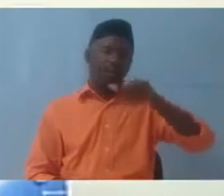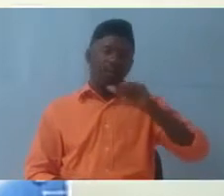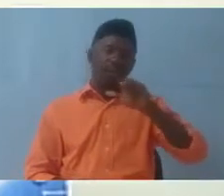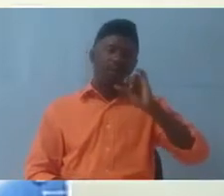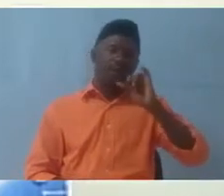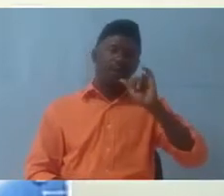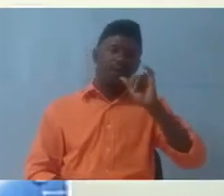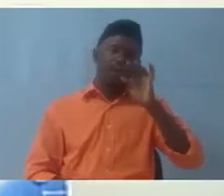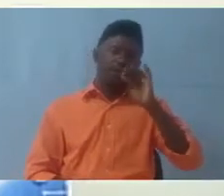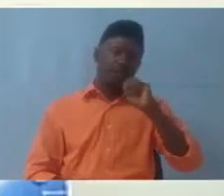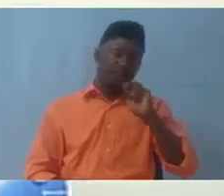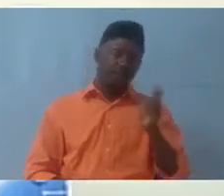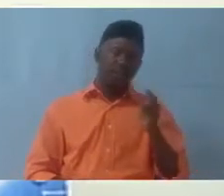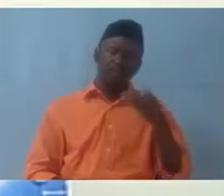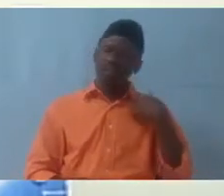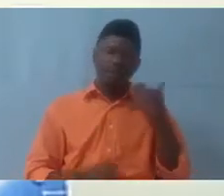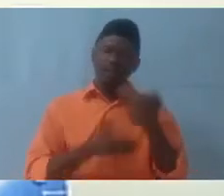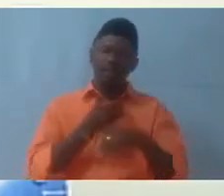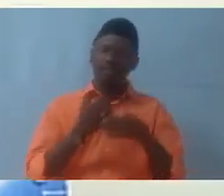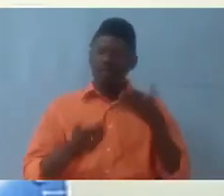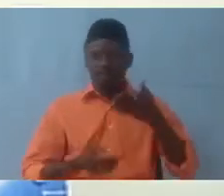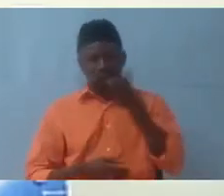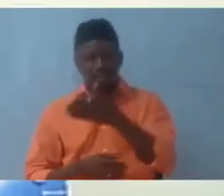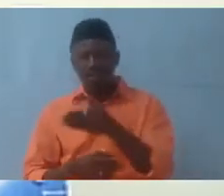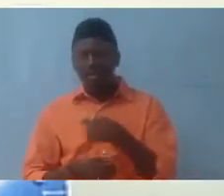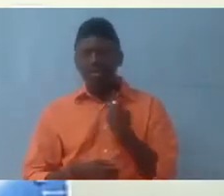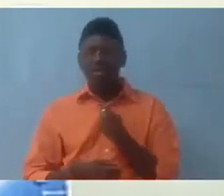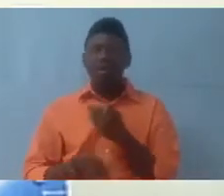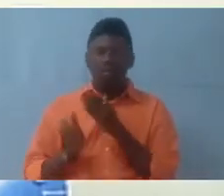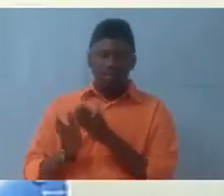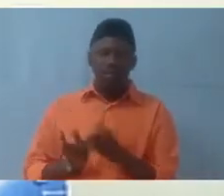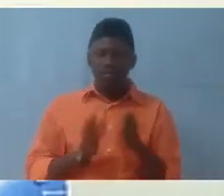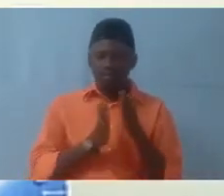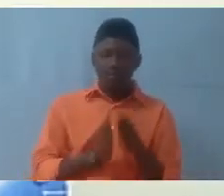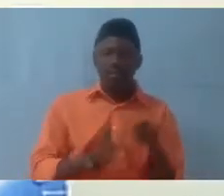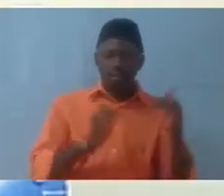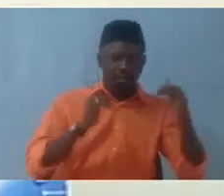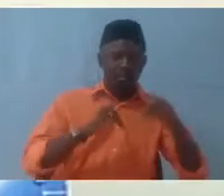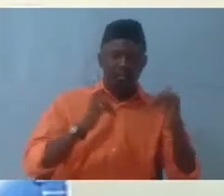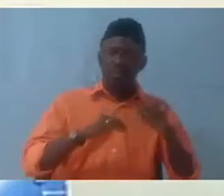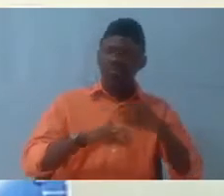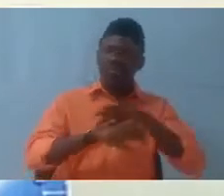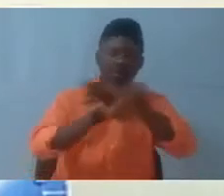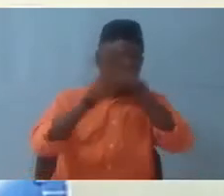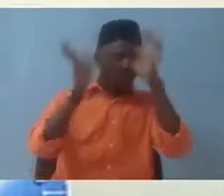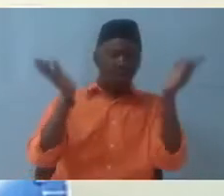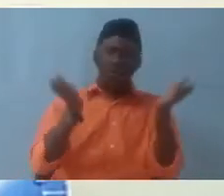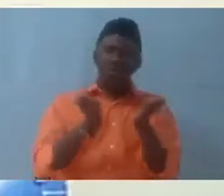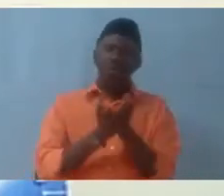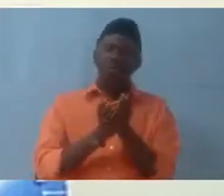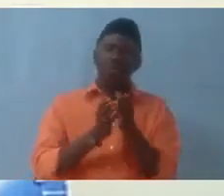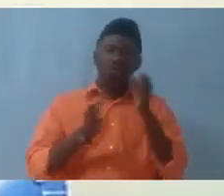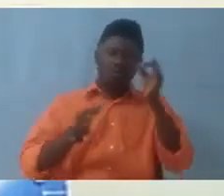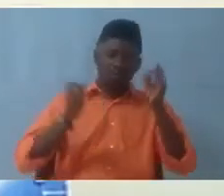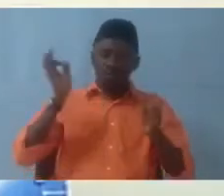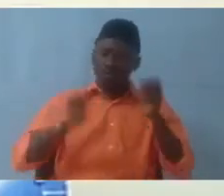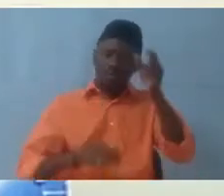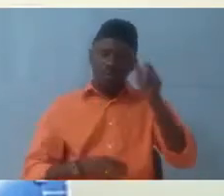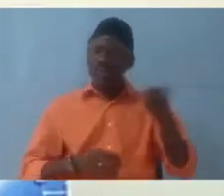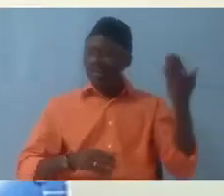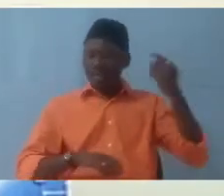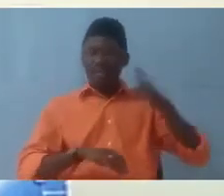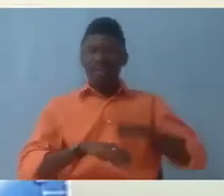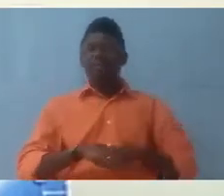him. Musuma ko dem seti. I only organized the meeting of all magistrates at the time. Man ma dama oté won rek